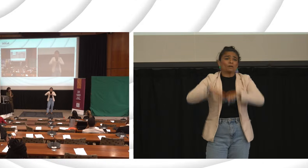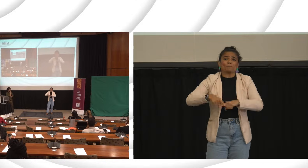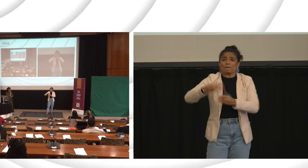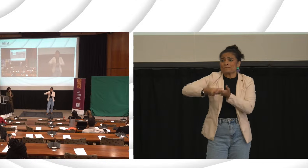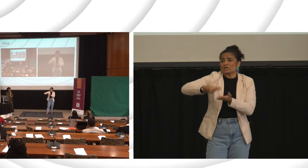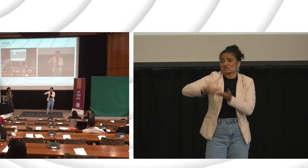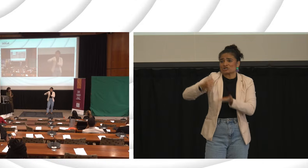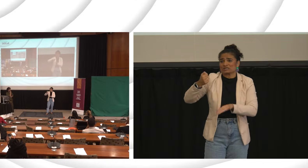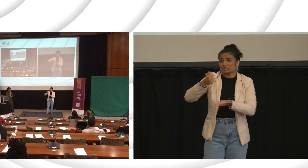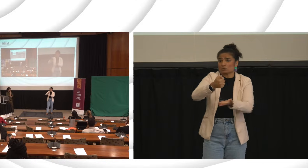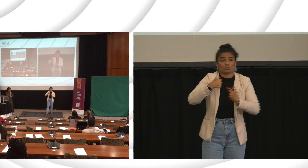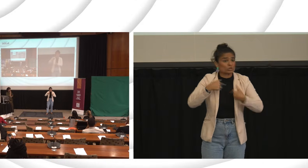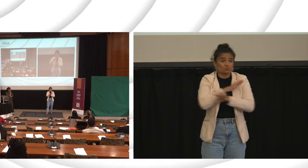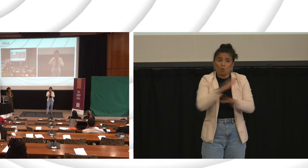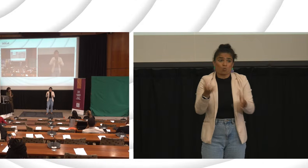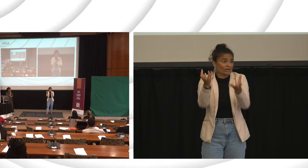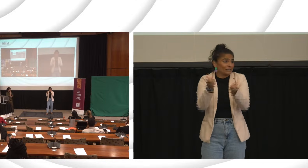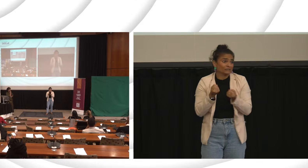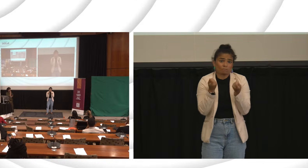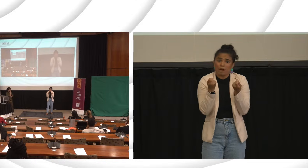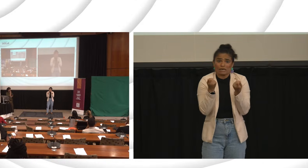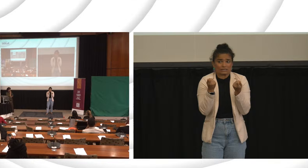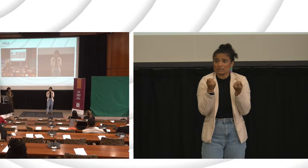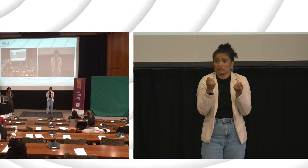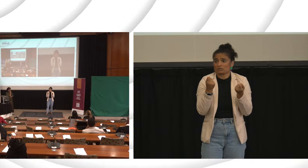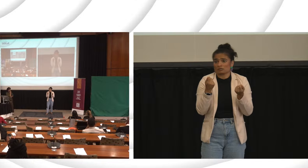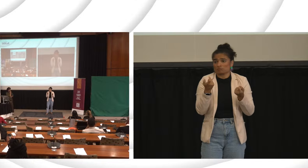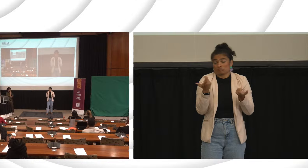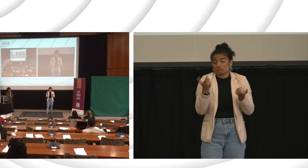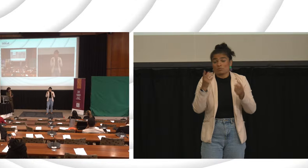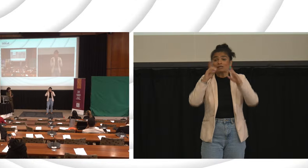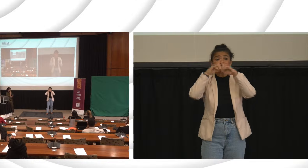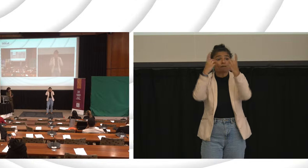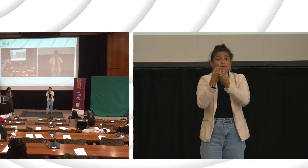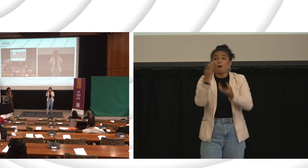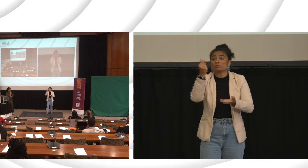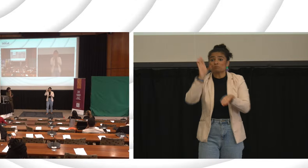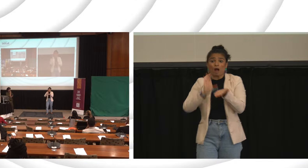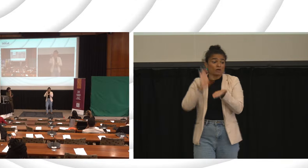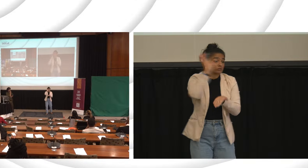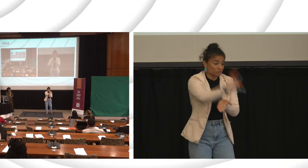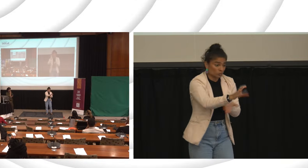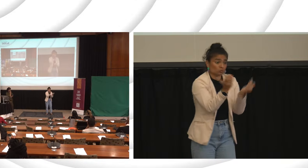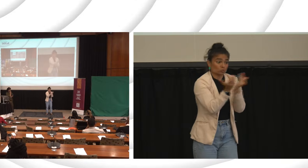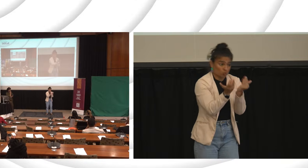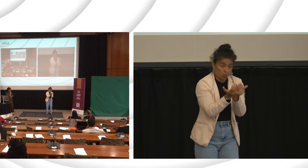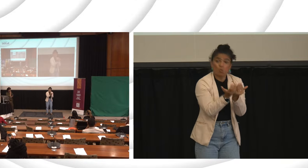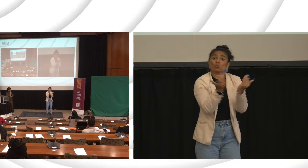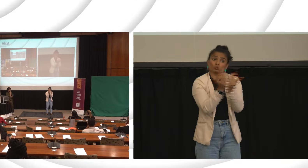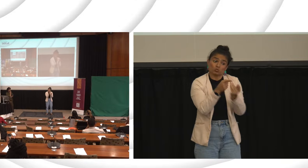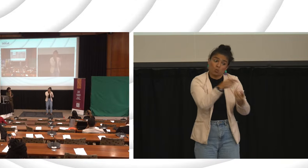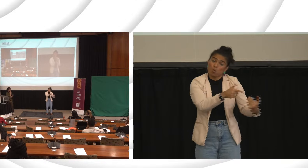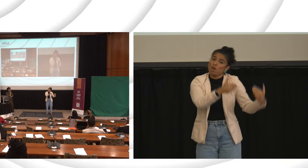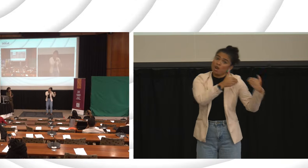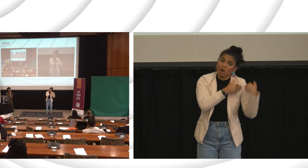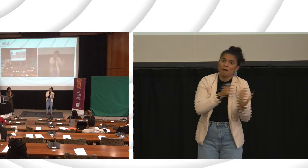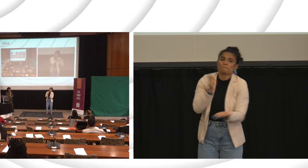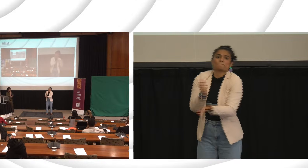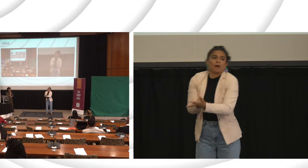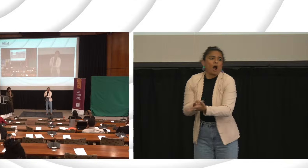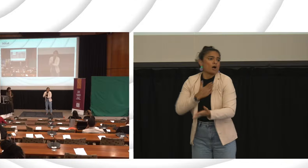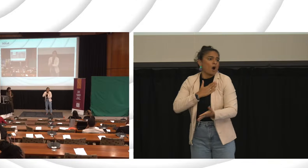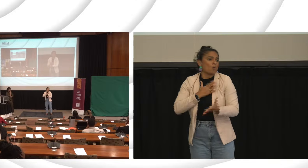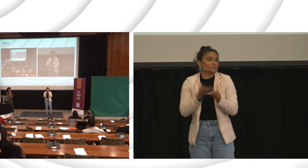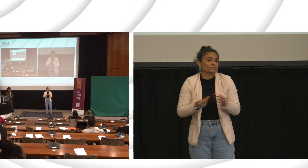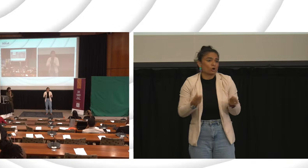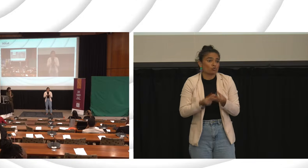the project itself also depends on what budget we have, because we don't have a stable income or fixed income for these